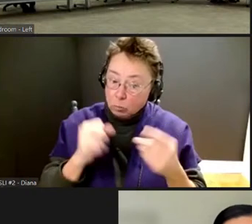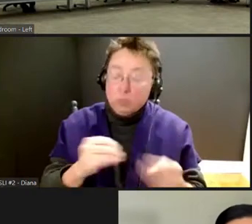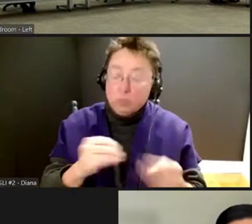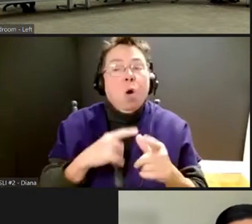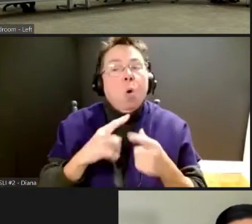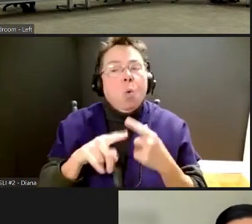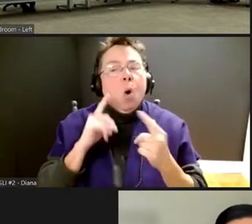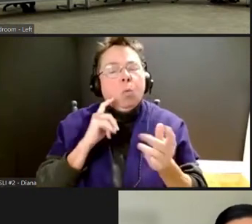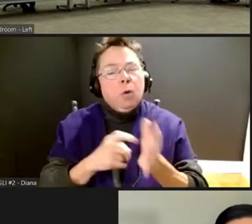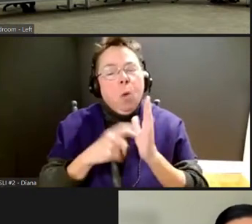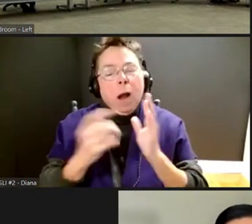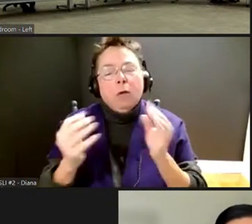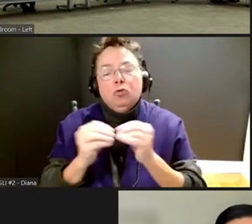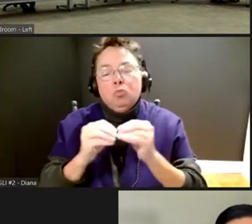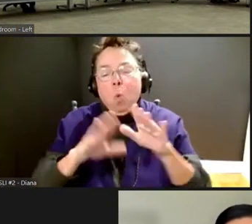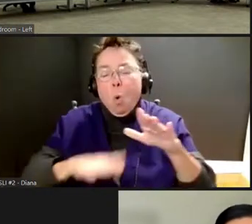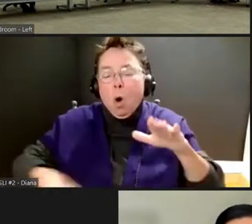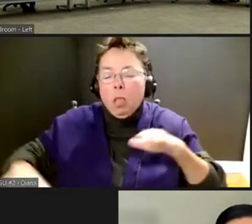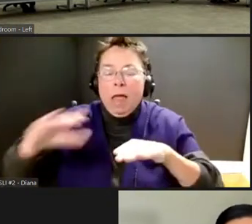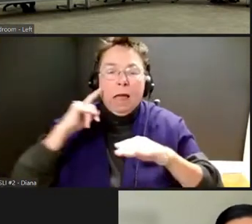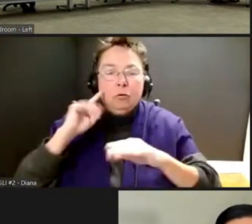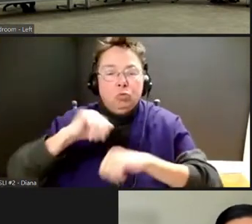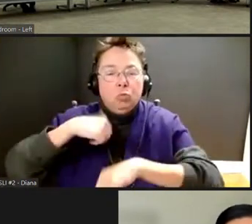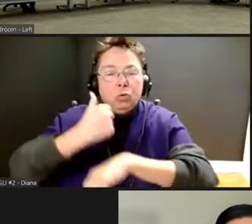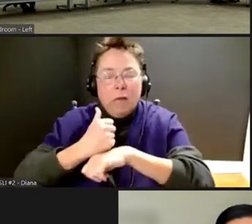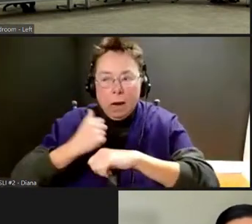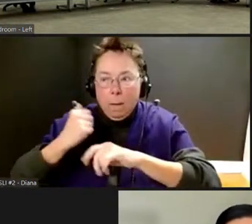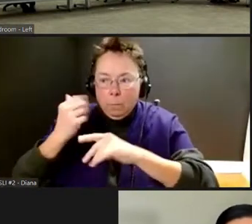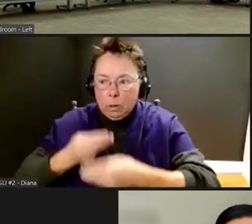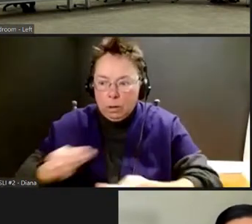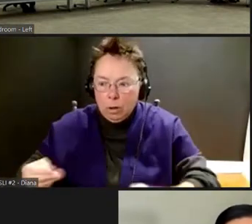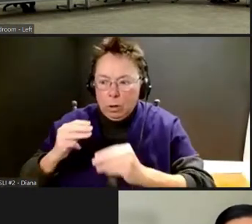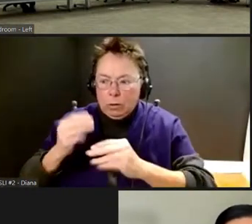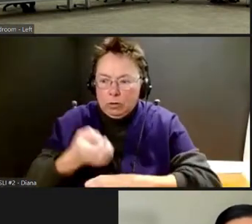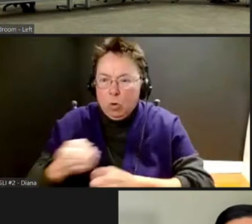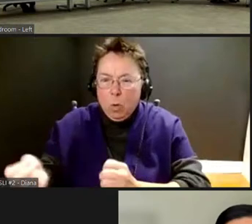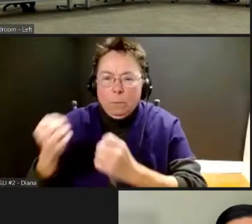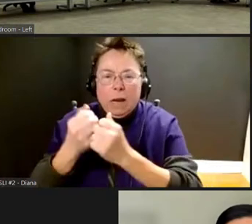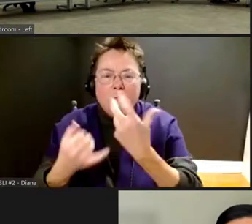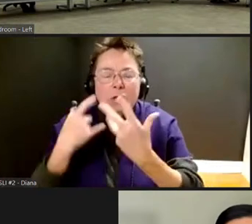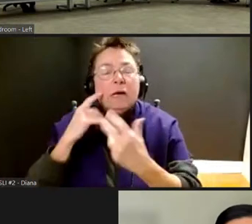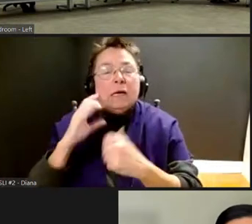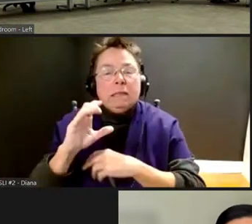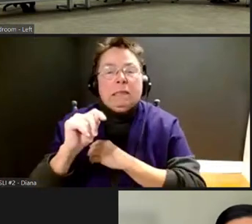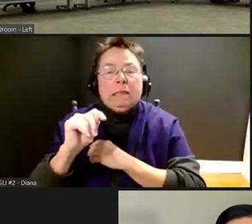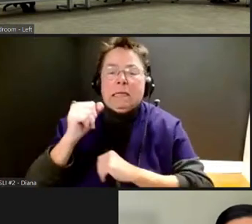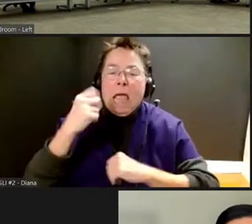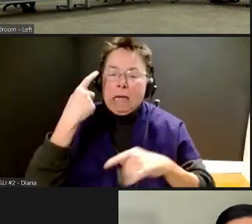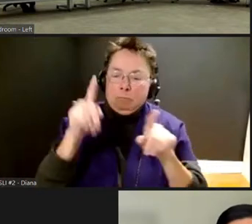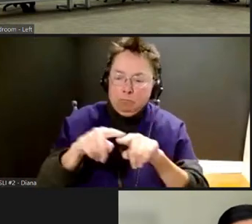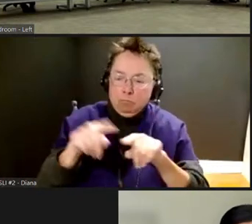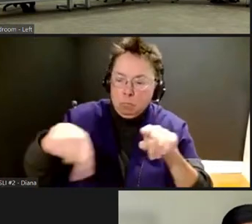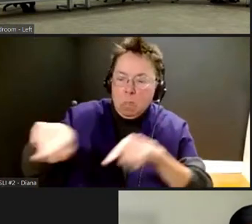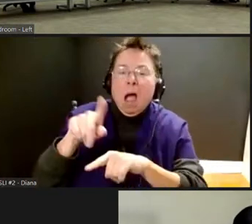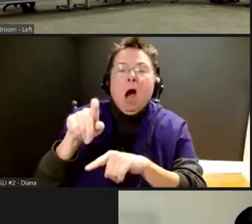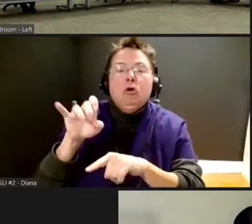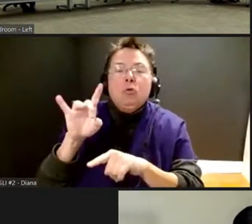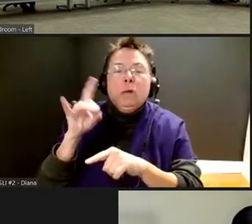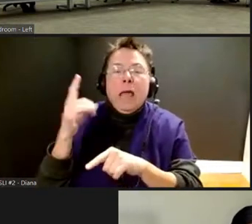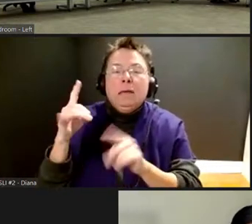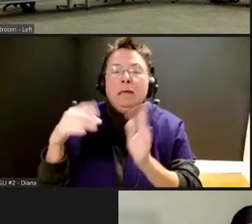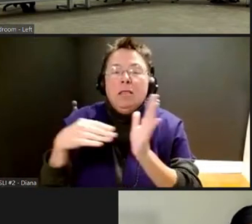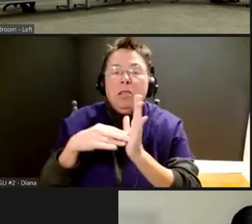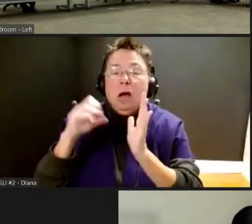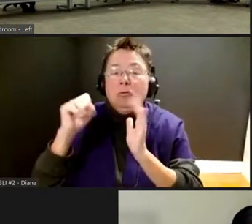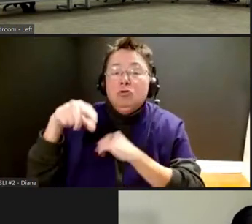to the project for the staging of construction materials and equipment. CTA has identified 118,000 square